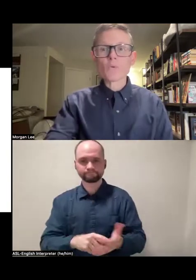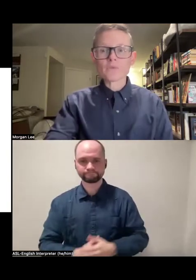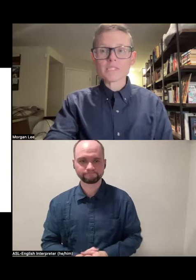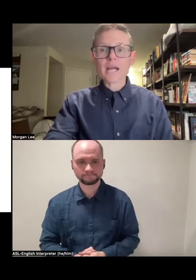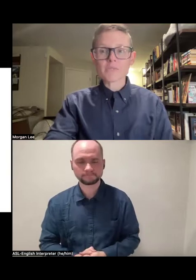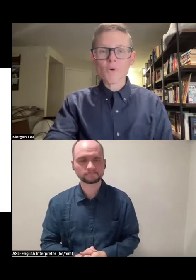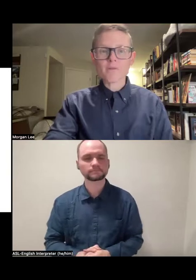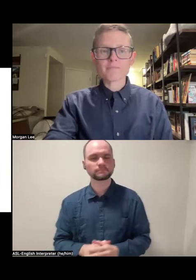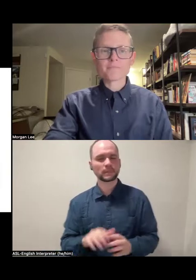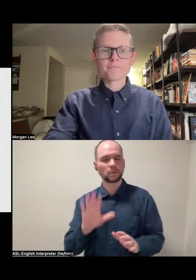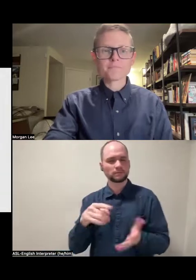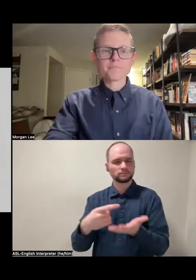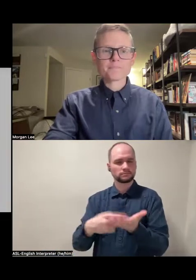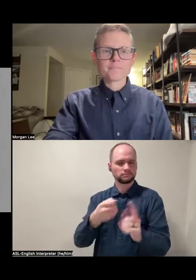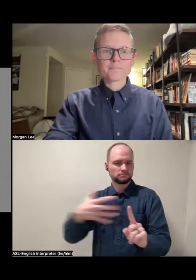And we will discuss more.